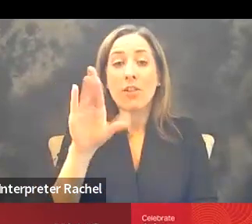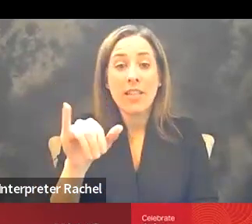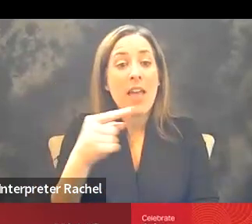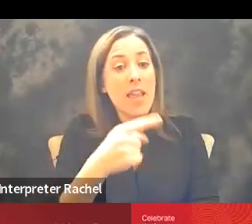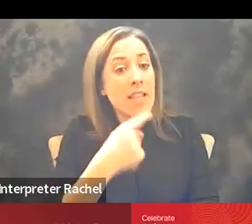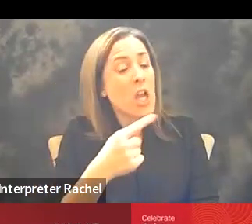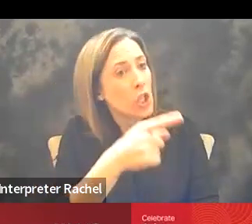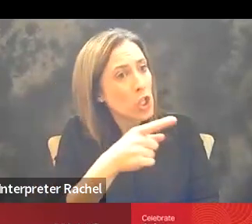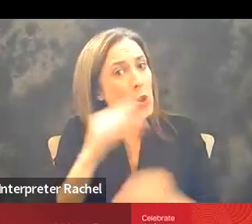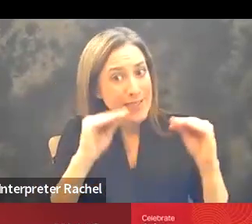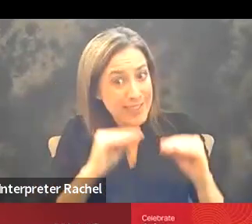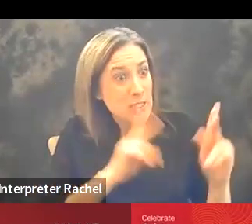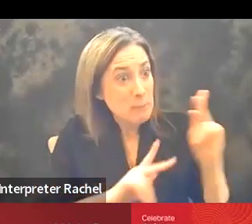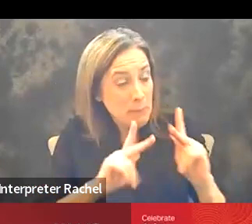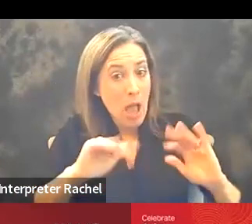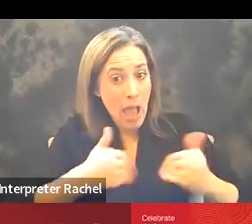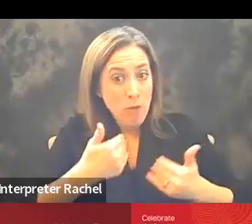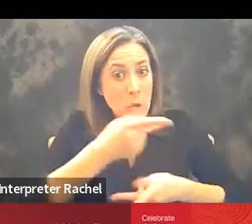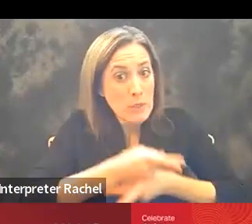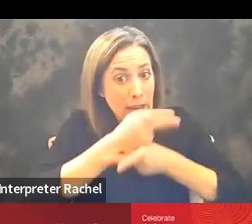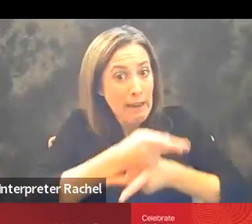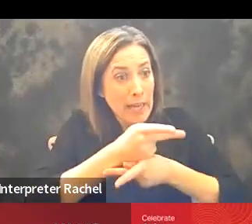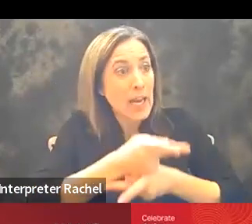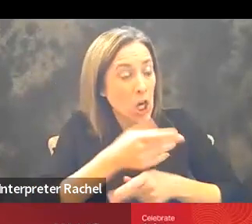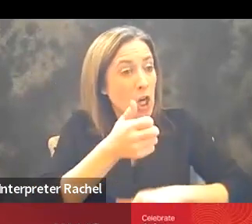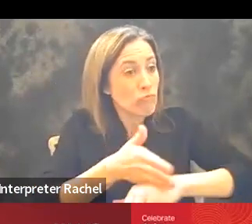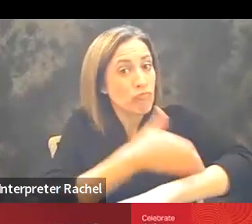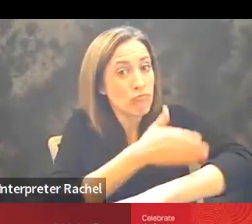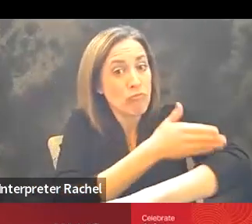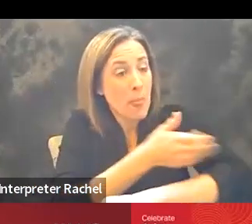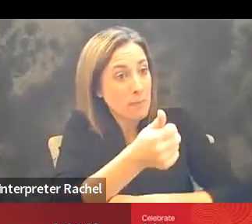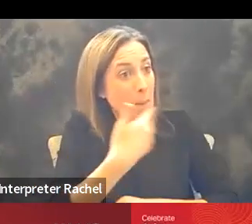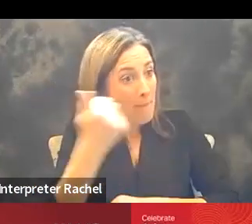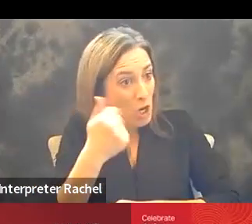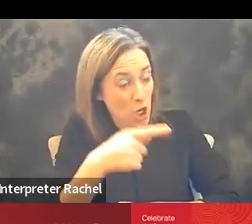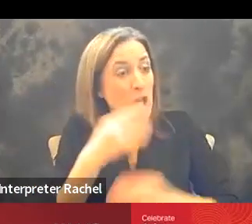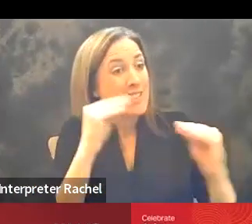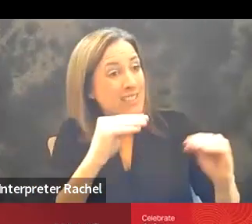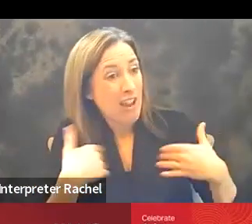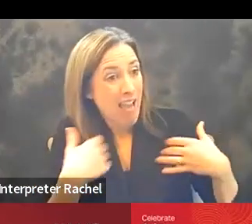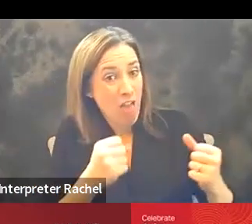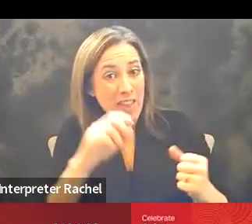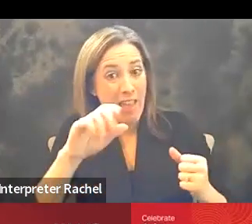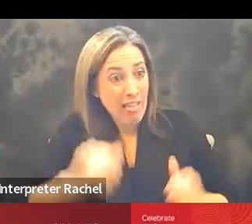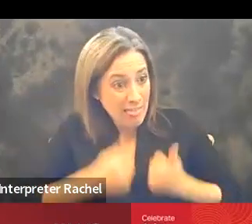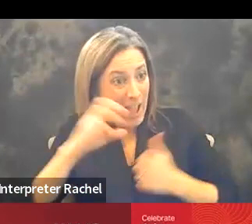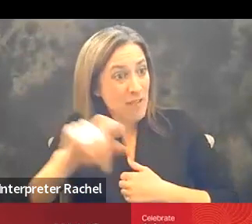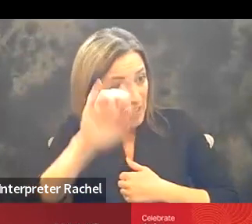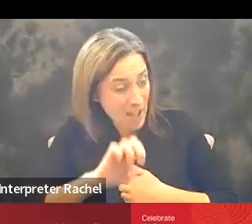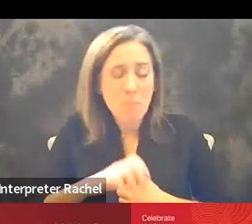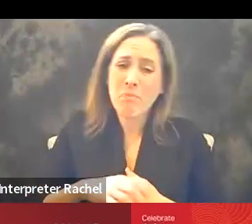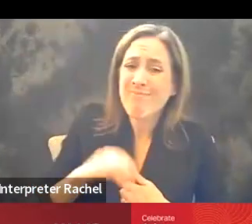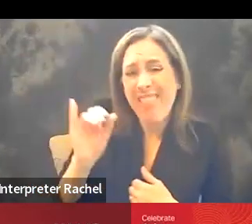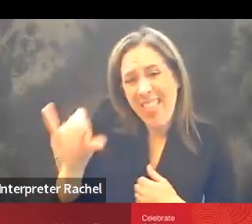how to take better care of themselves. You're teaching people about healthy lifestyles. And I'll say, well, that's health education, right?